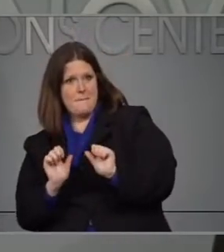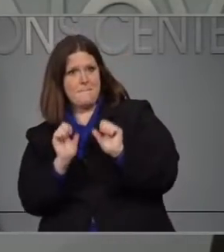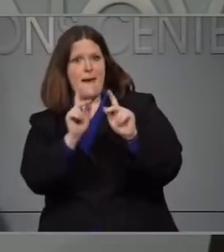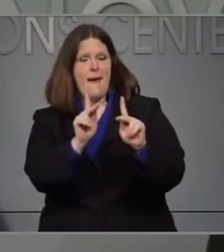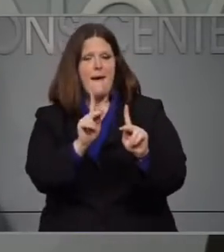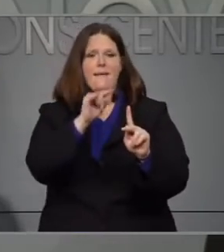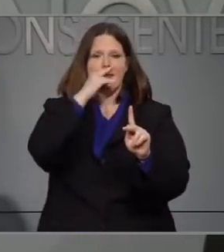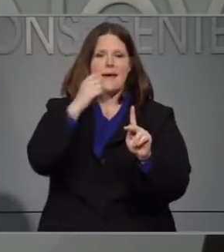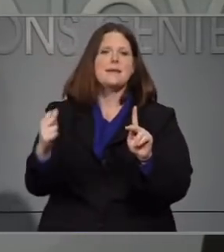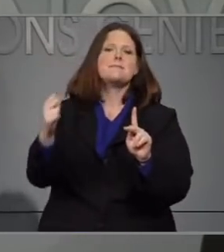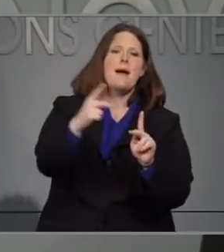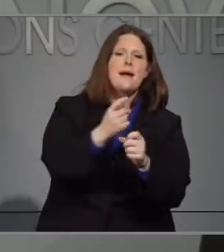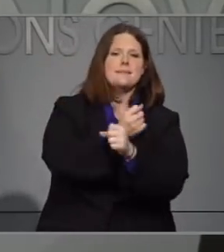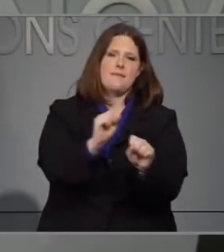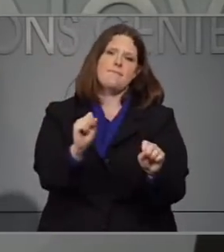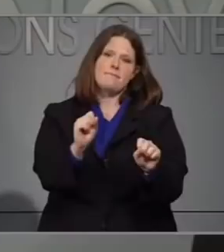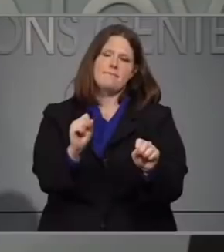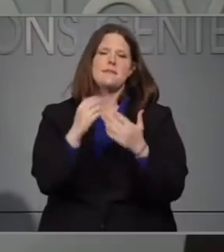Thanks.